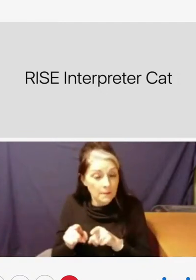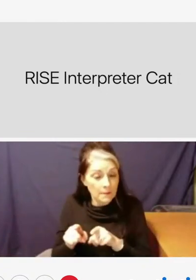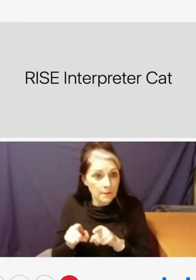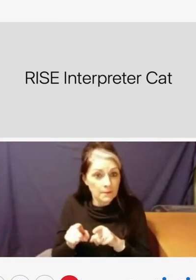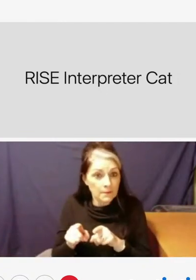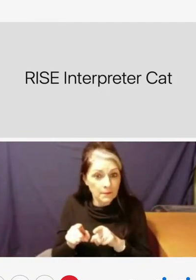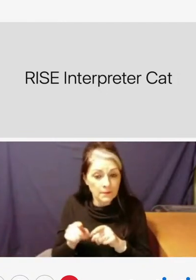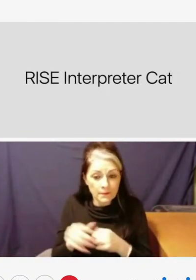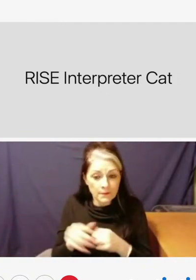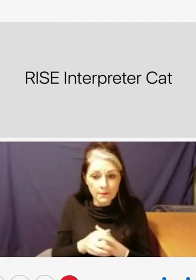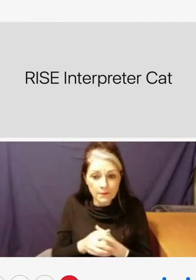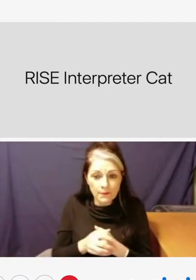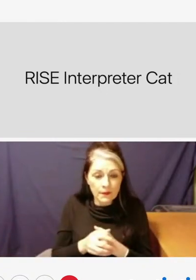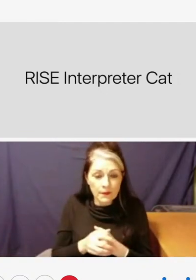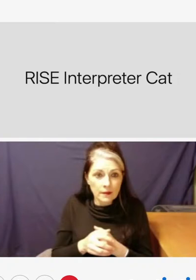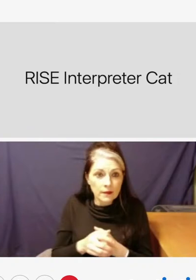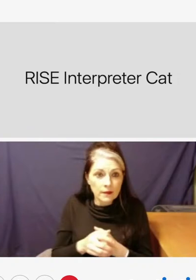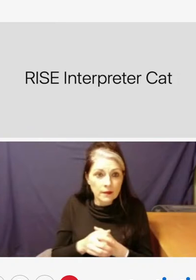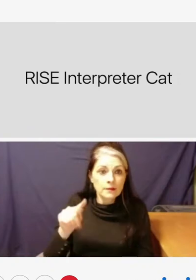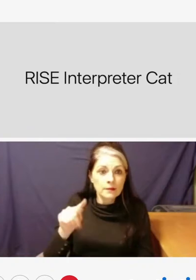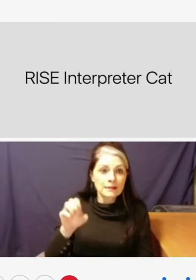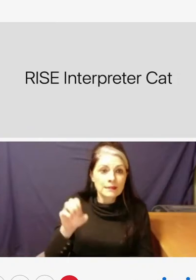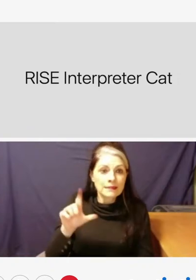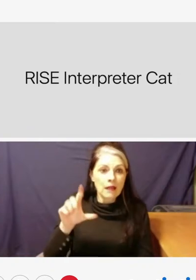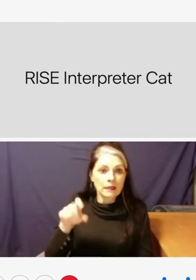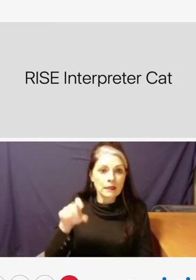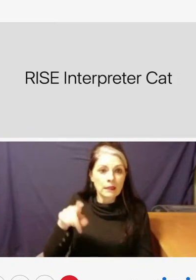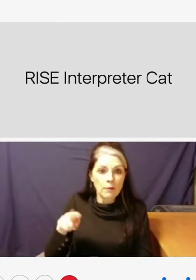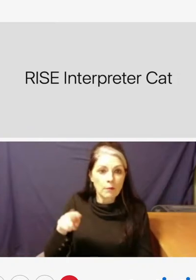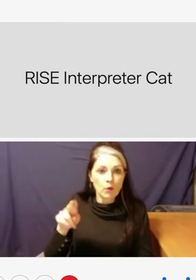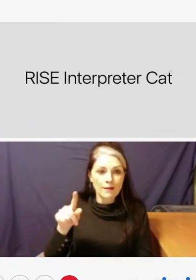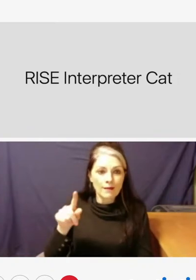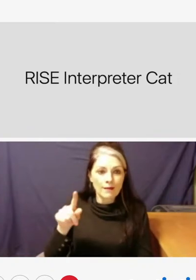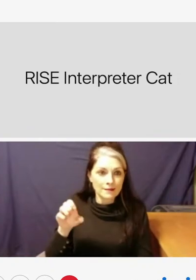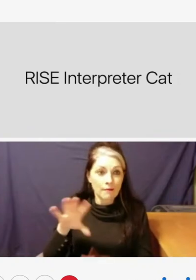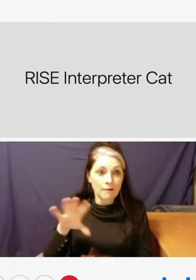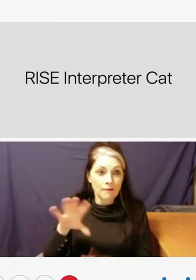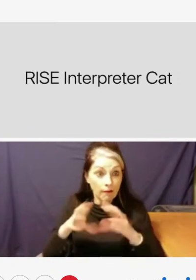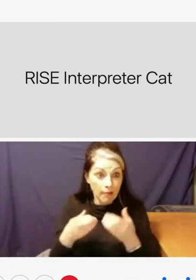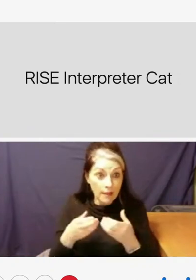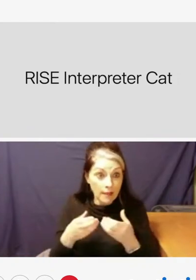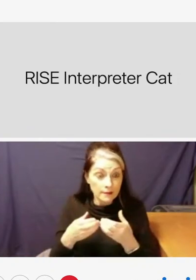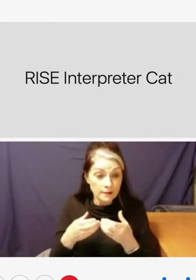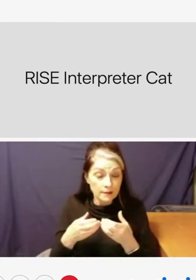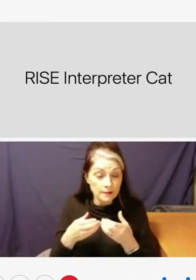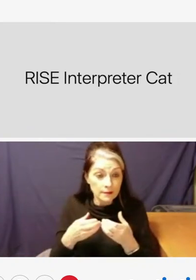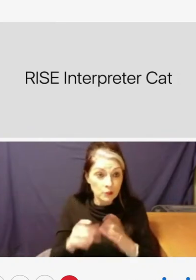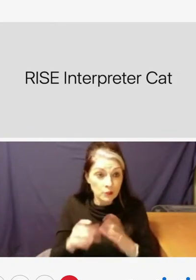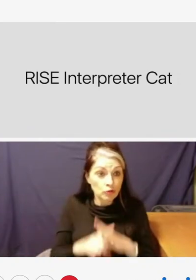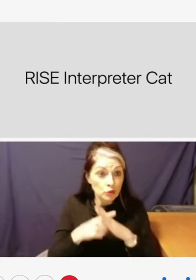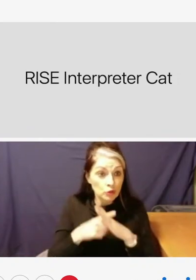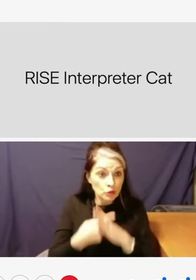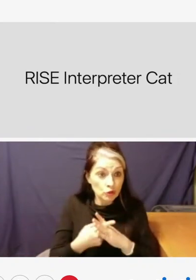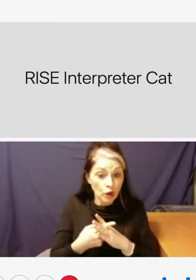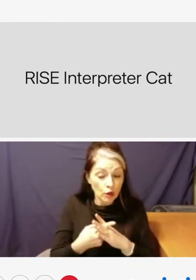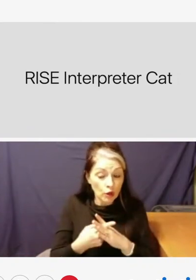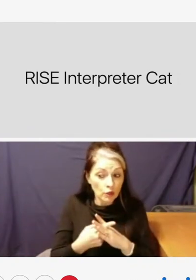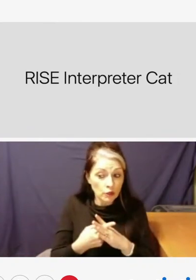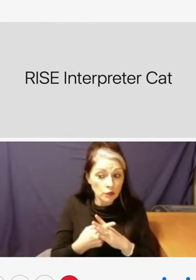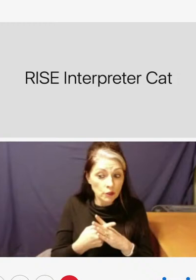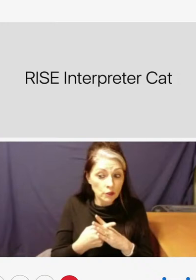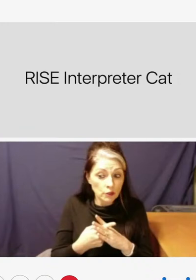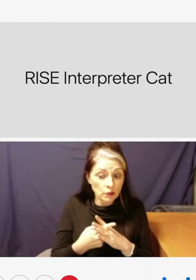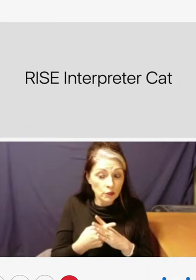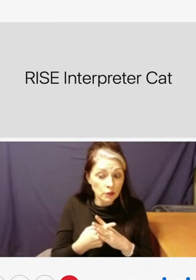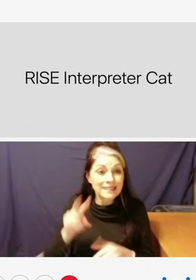classes us and and um are going to start and you know they're starting with starting second semester and